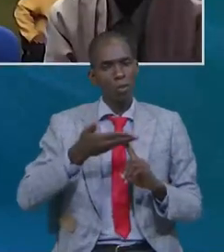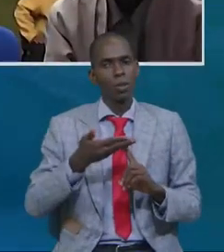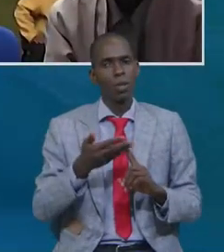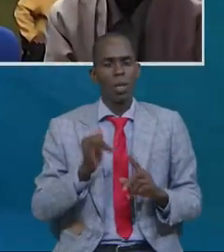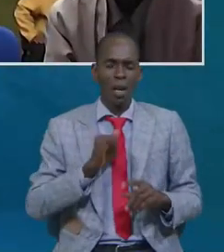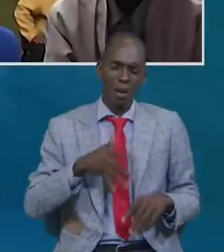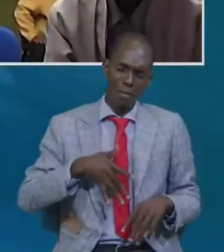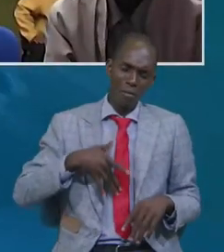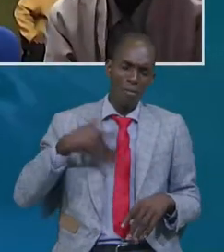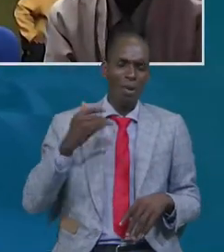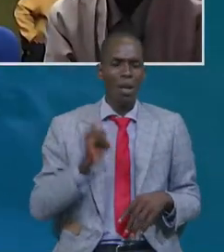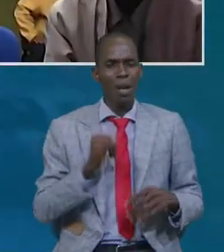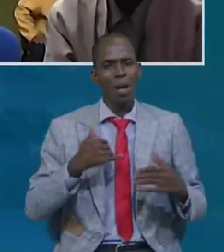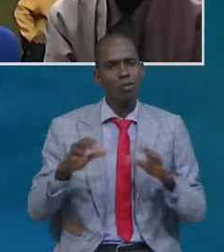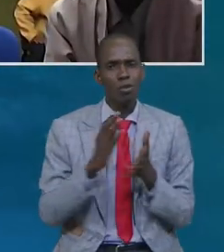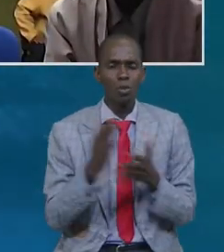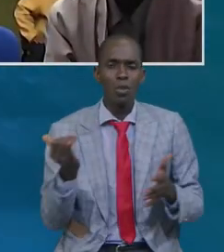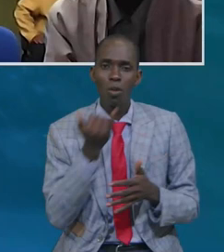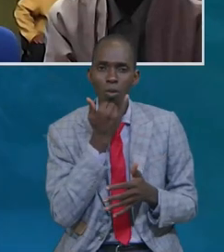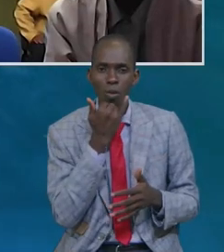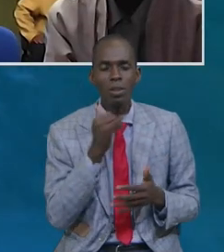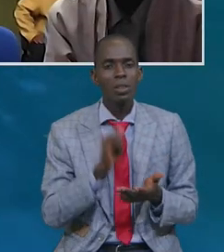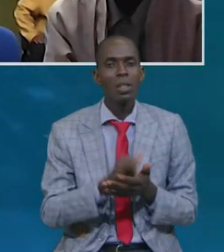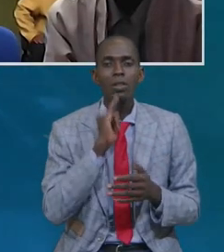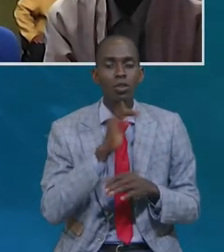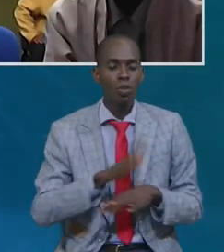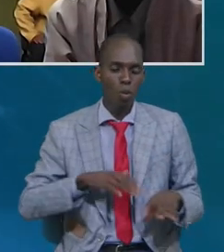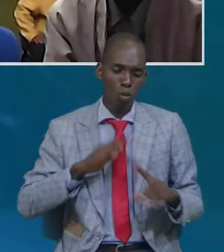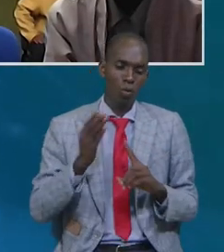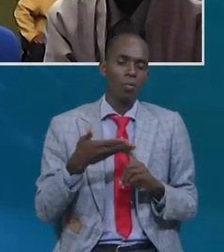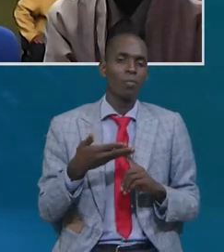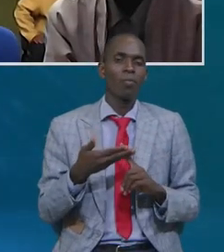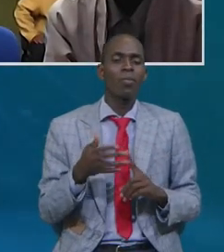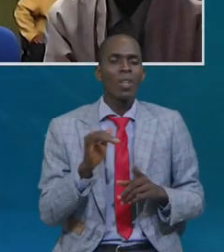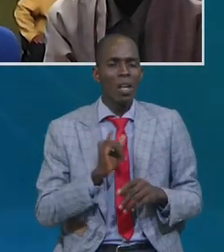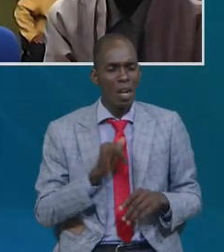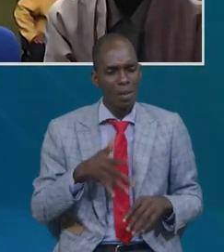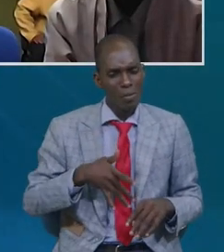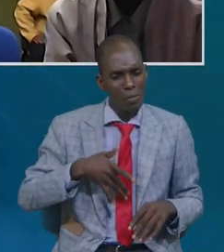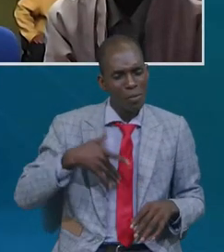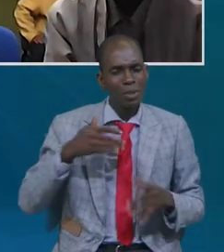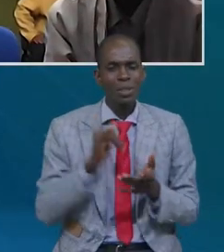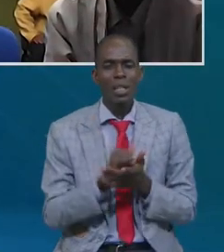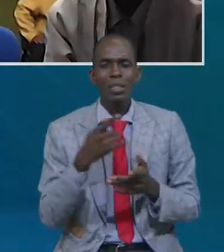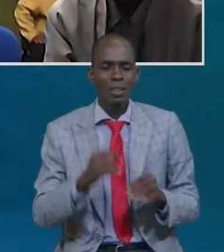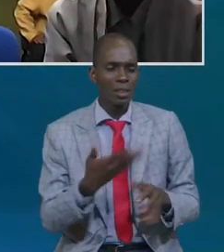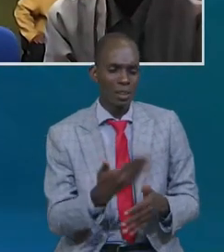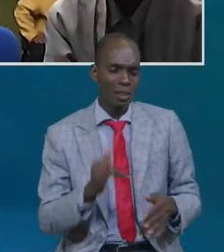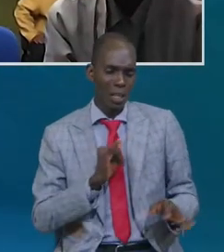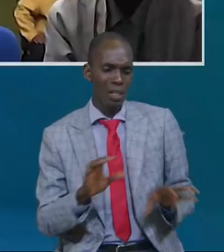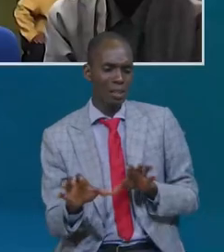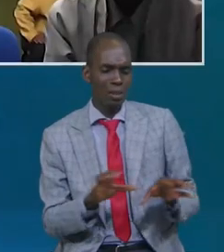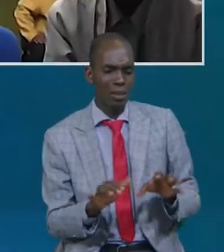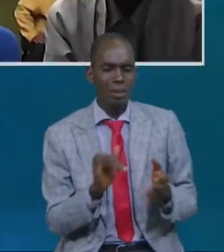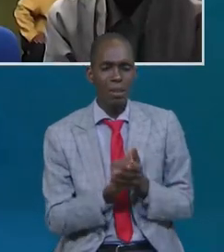me dirty. That's conviction. That thing I did and the society I joined made me to